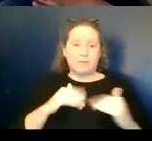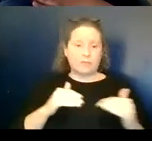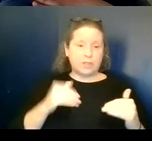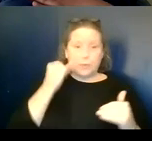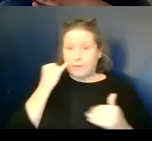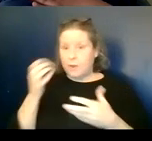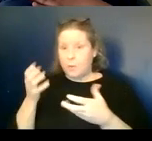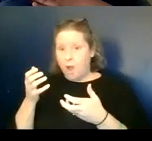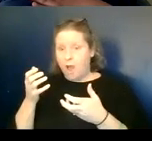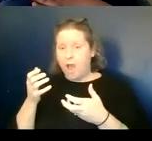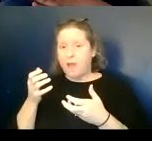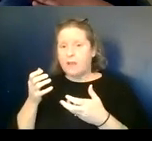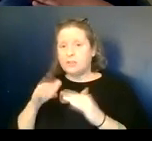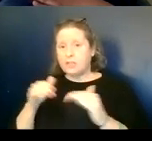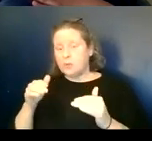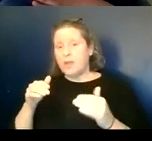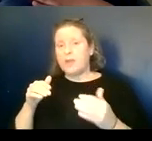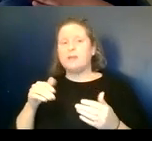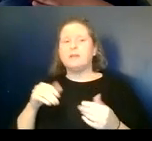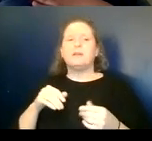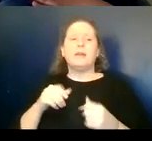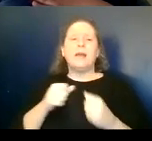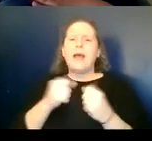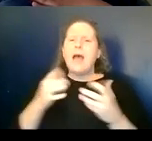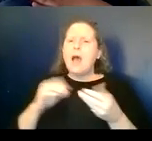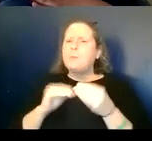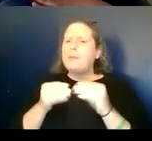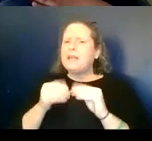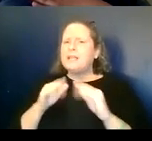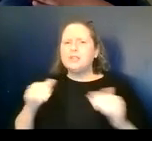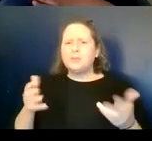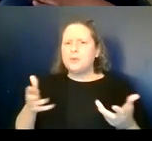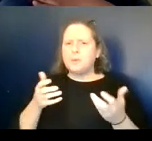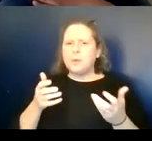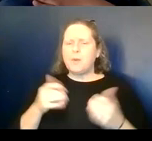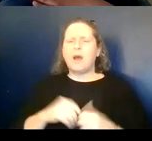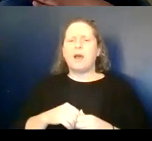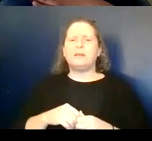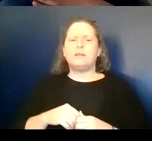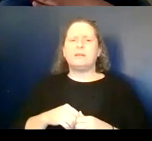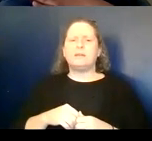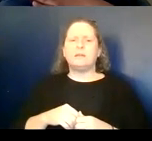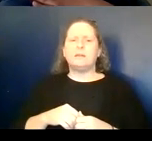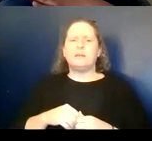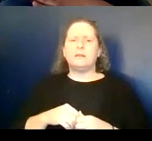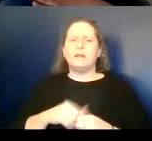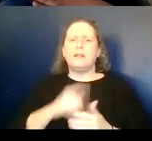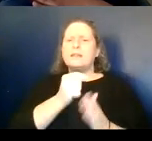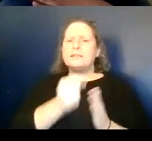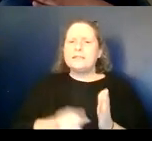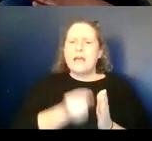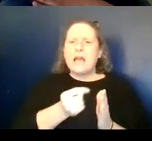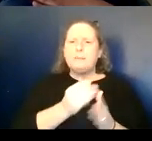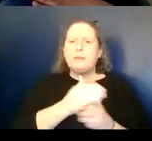have children, how many children we want, the spacing of